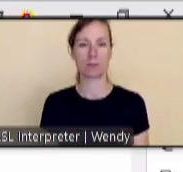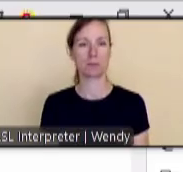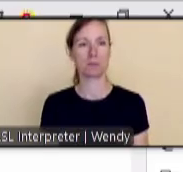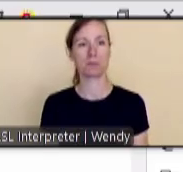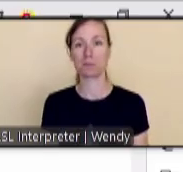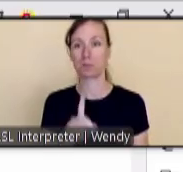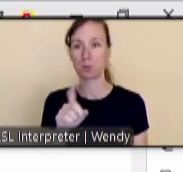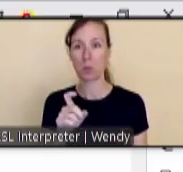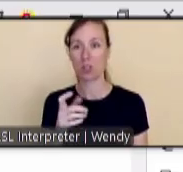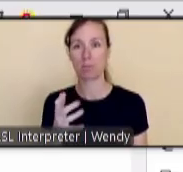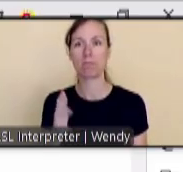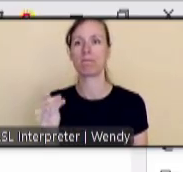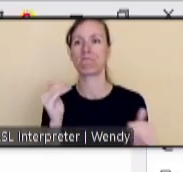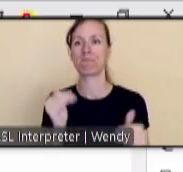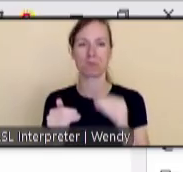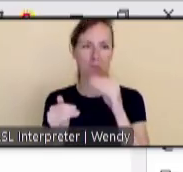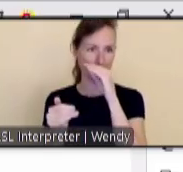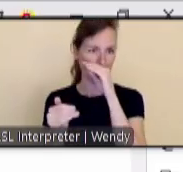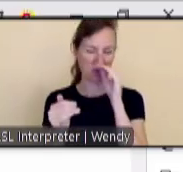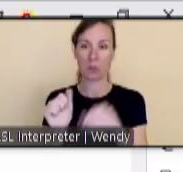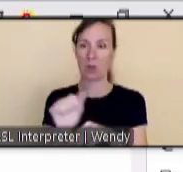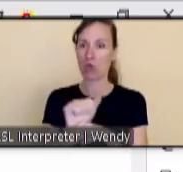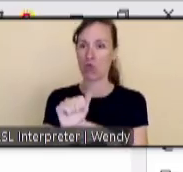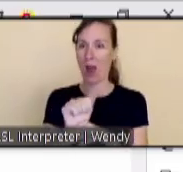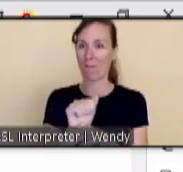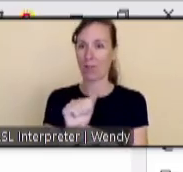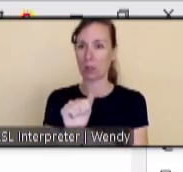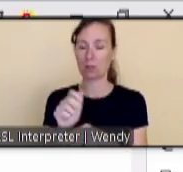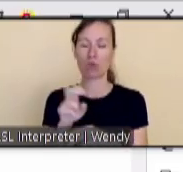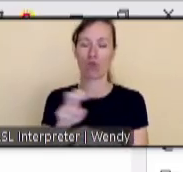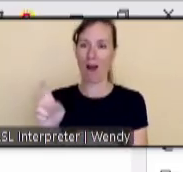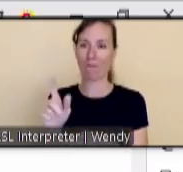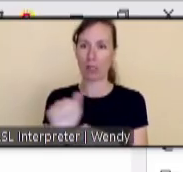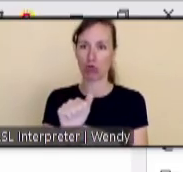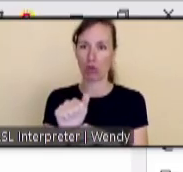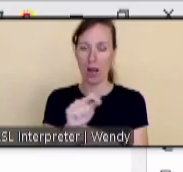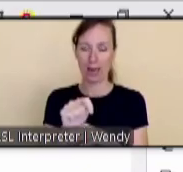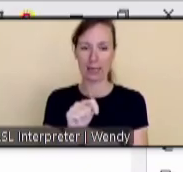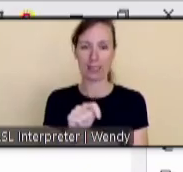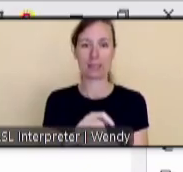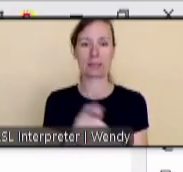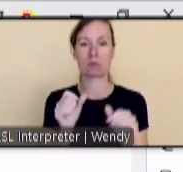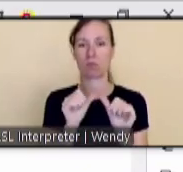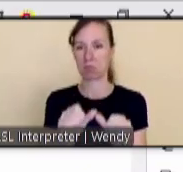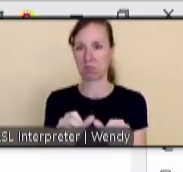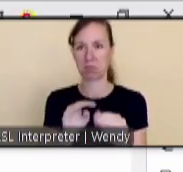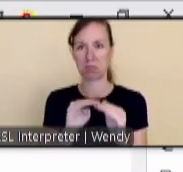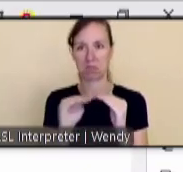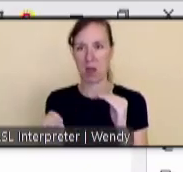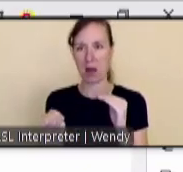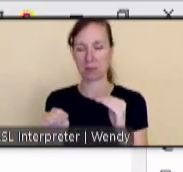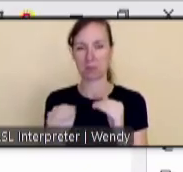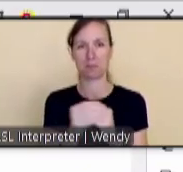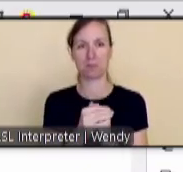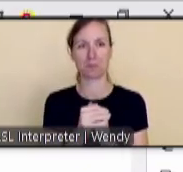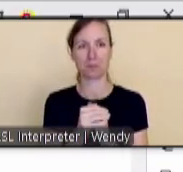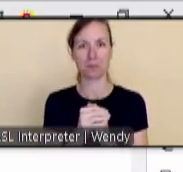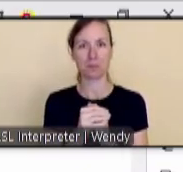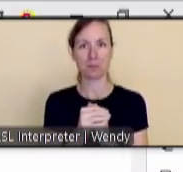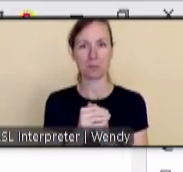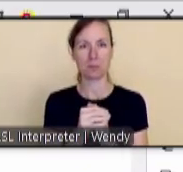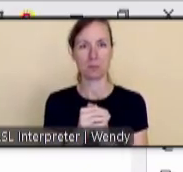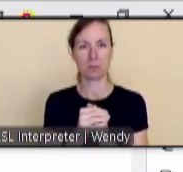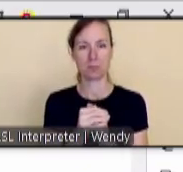At travel and training, we're remaining flat there. I did indicate, and I still indicate that will be going